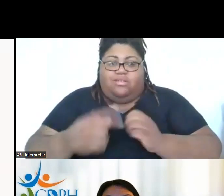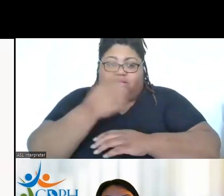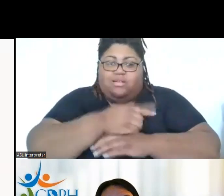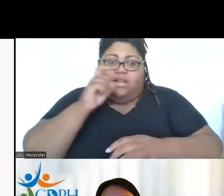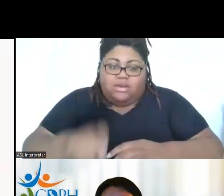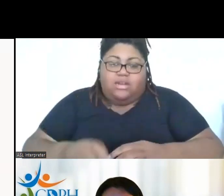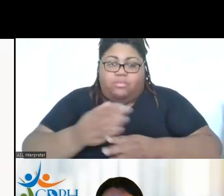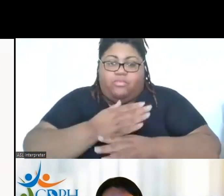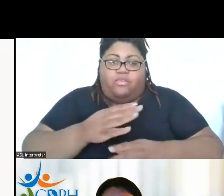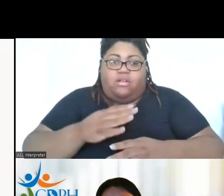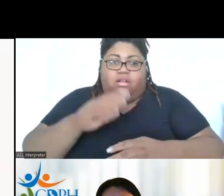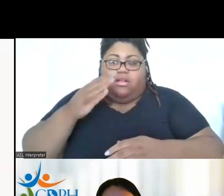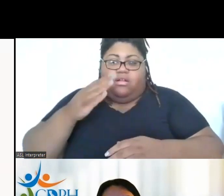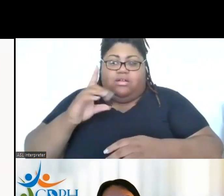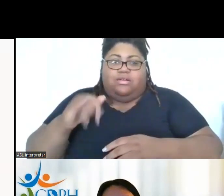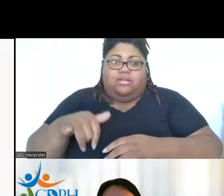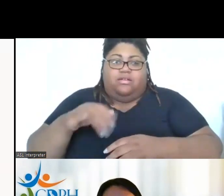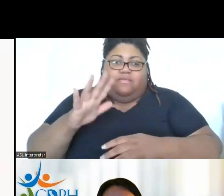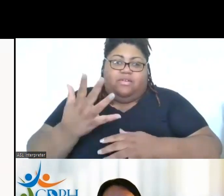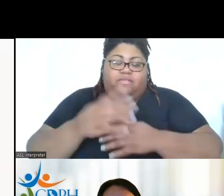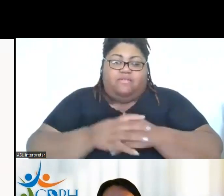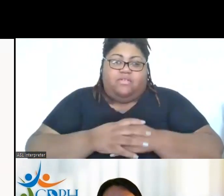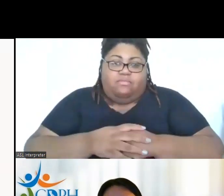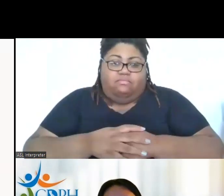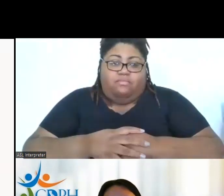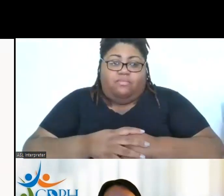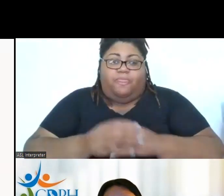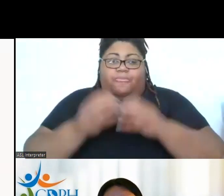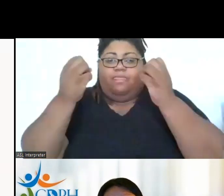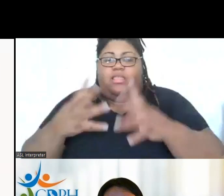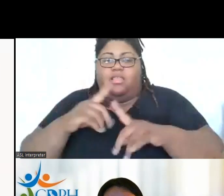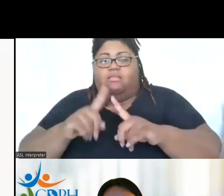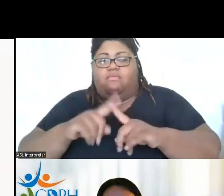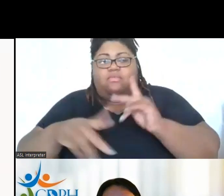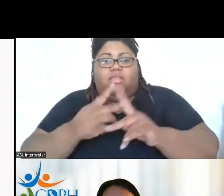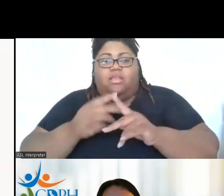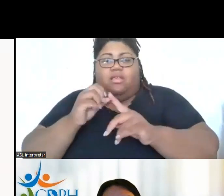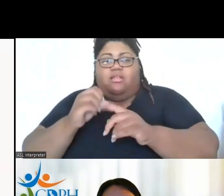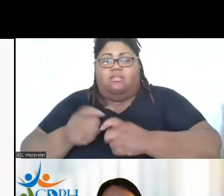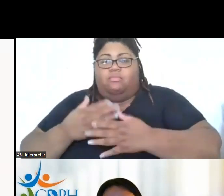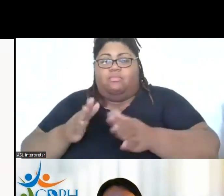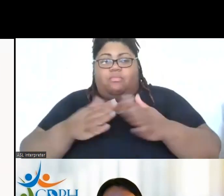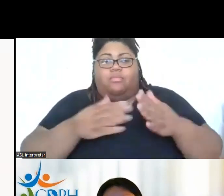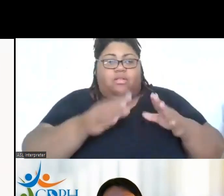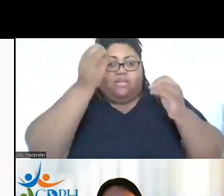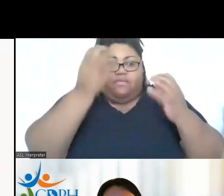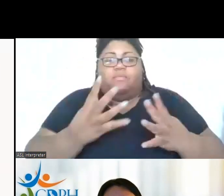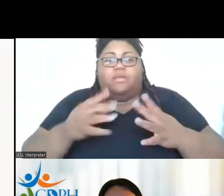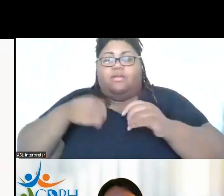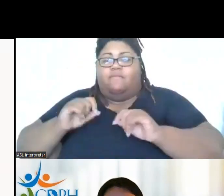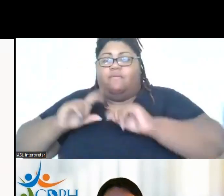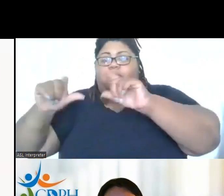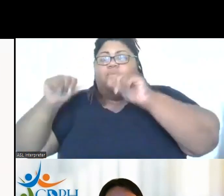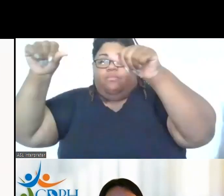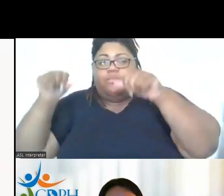We have lots of resources we've developed: posters, flyers, social media. We have an online toolkit. The